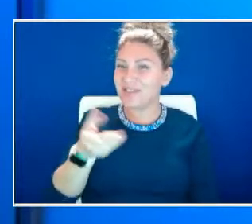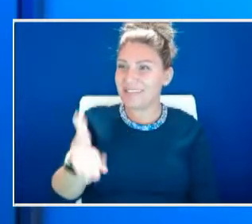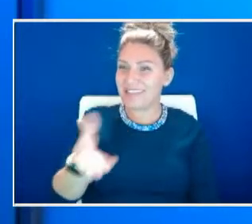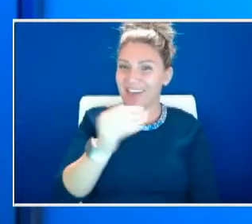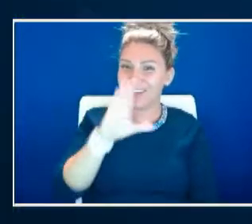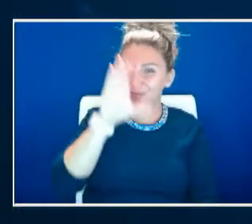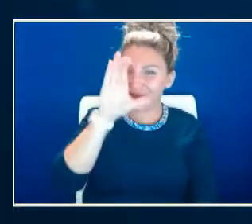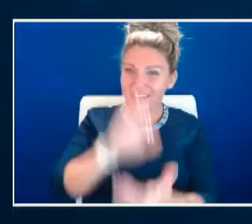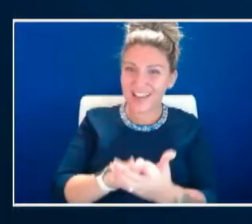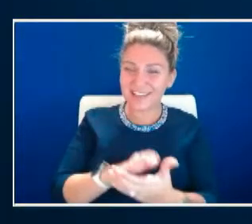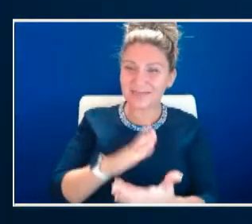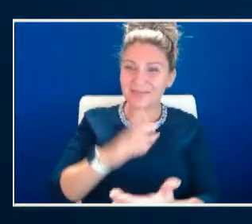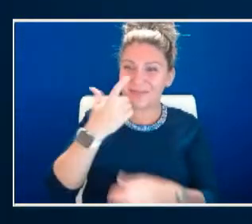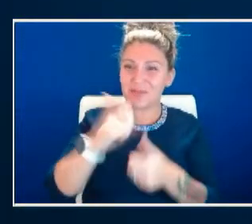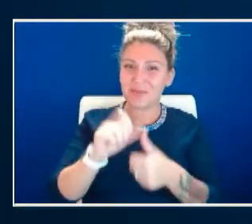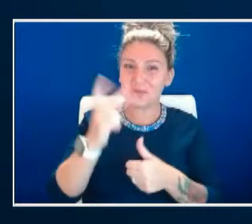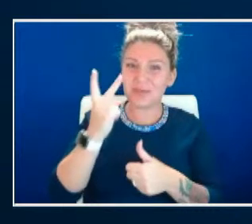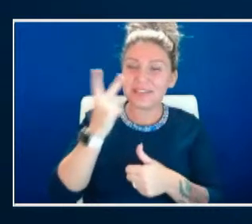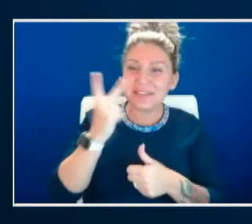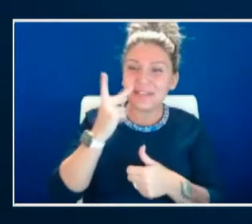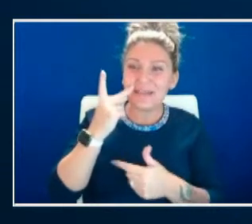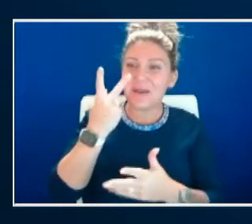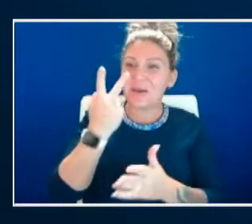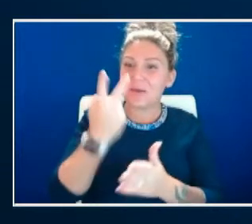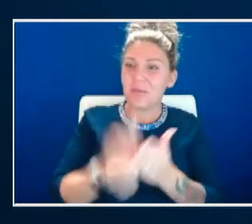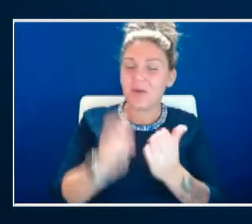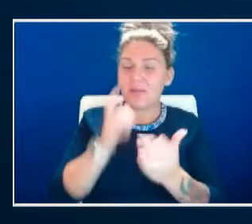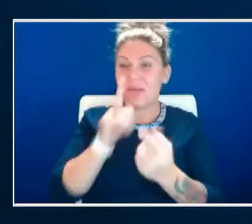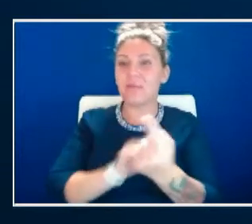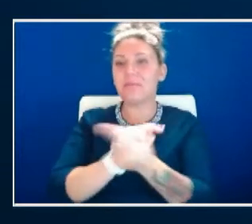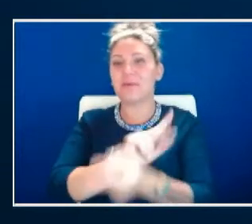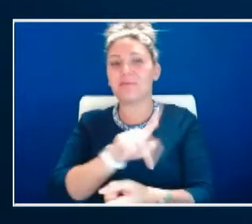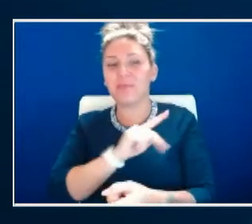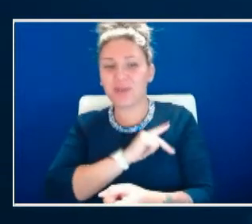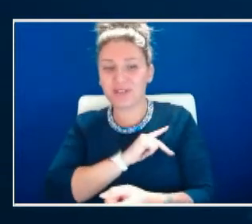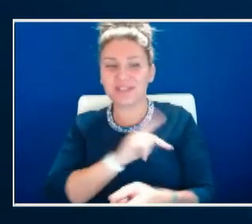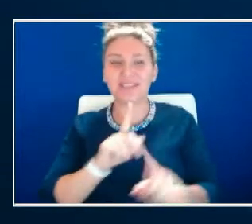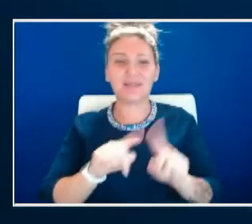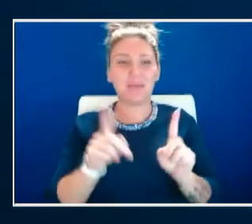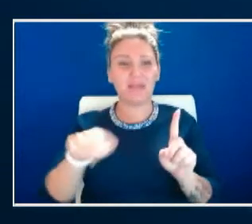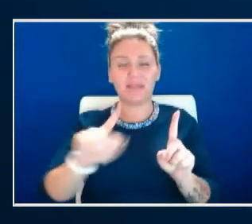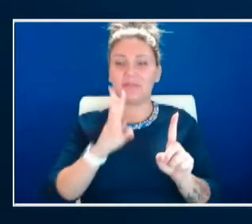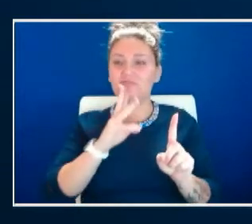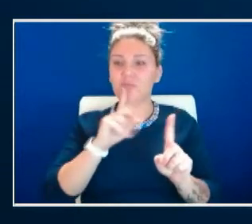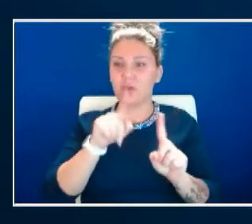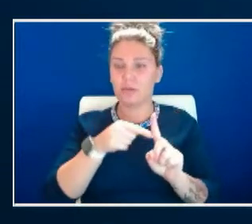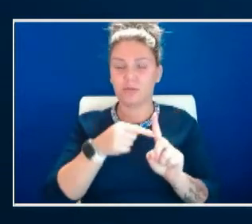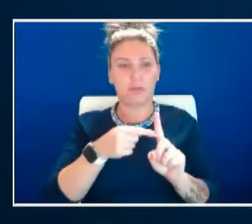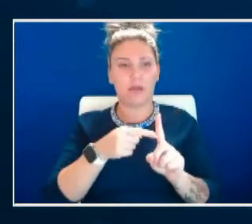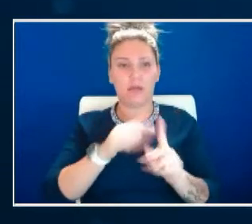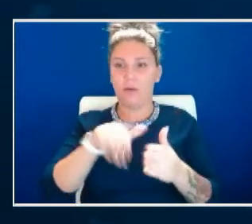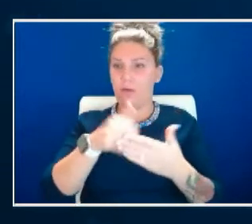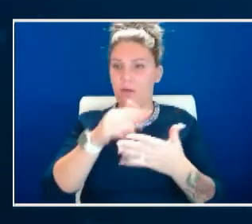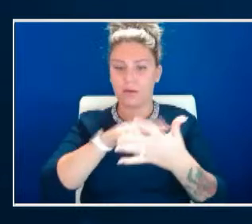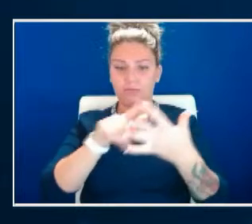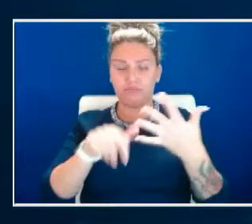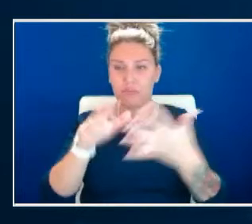seeing you both. I didn't get to meet with you personally, and they talked about all the options, and they mentioned this one, and